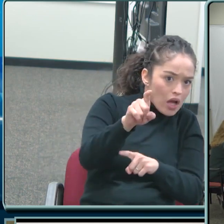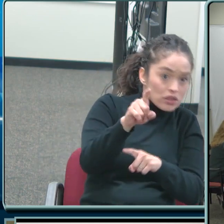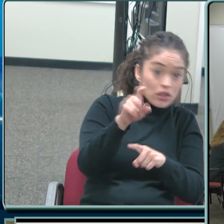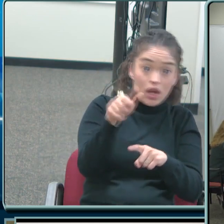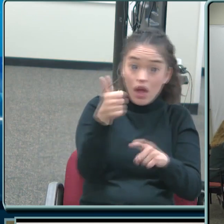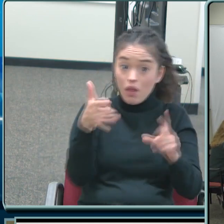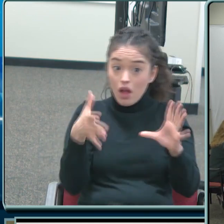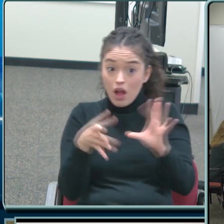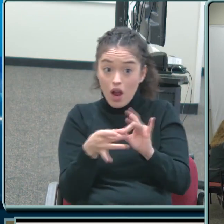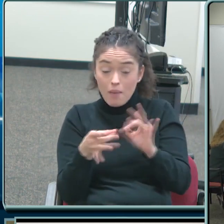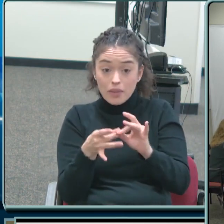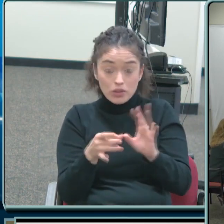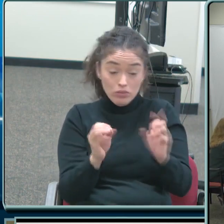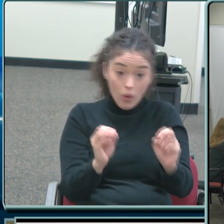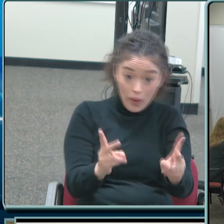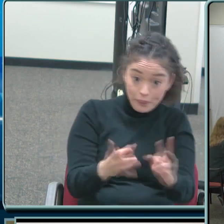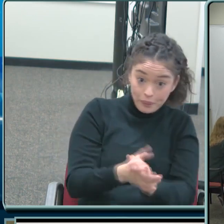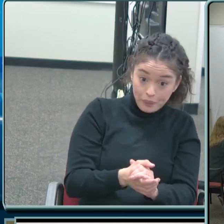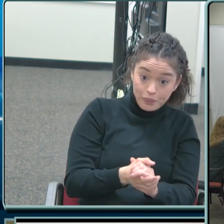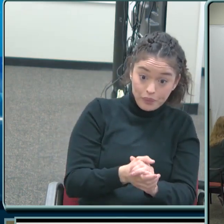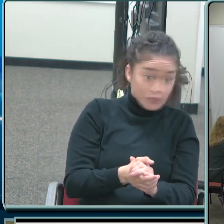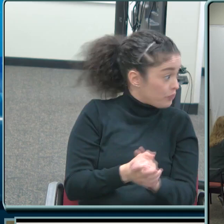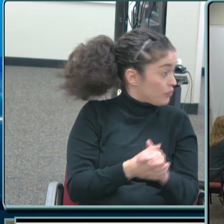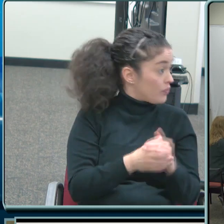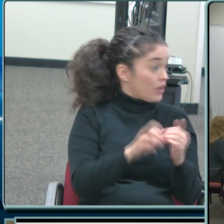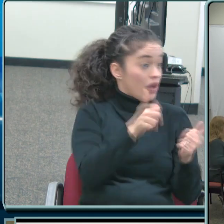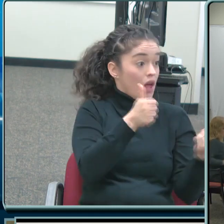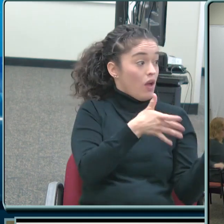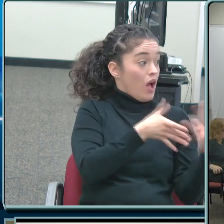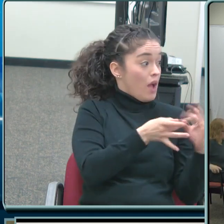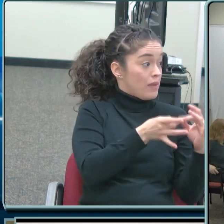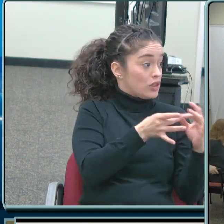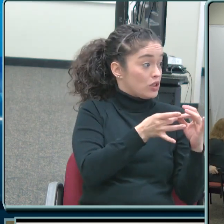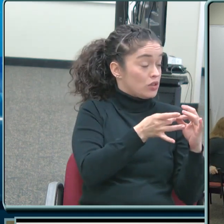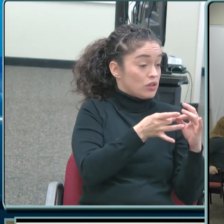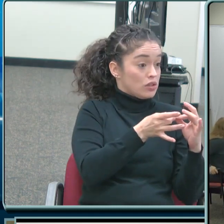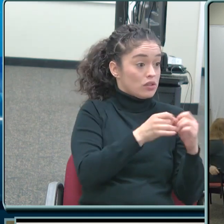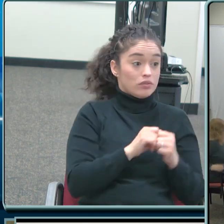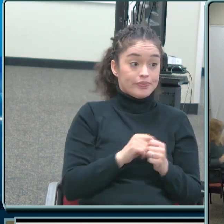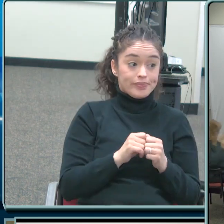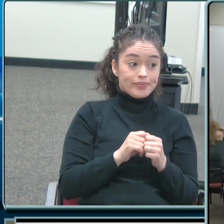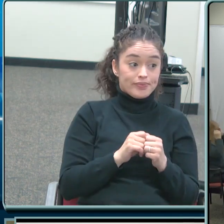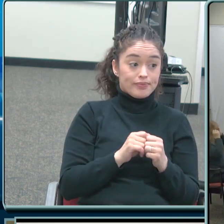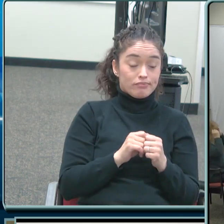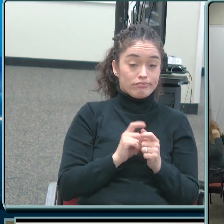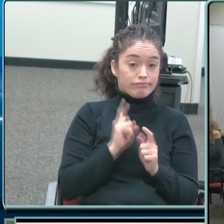on the resolution? Oh, okay. Or discussion? Are there any comments on the resolution?